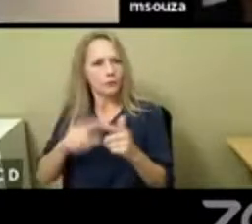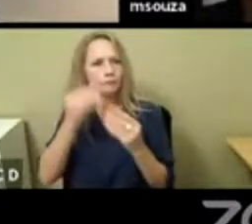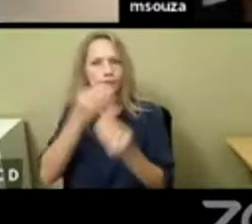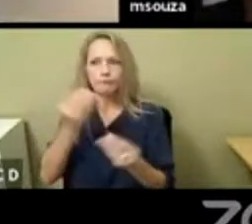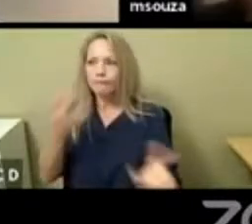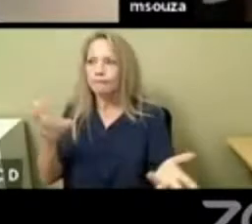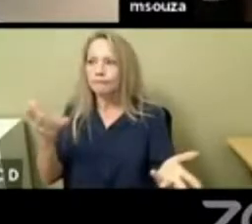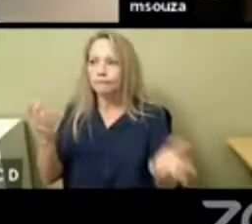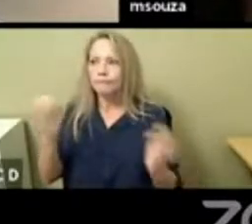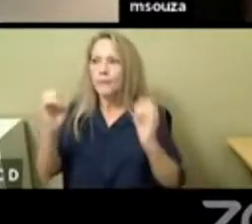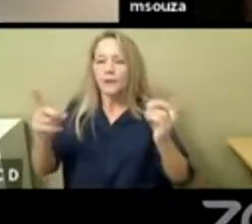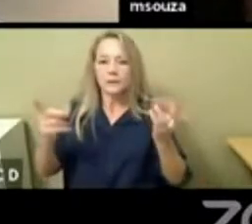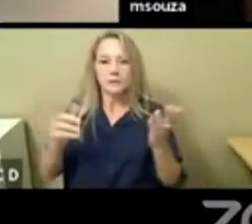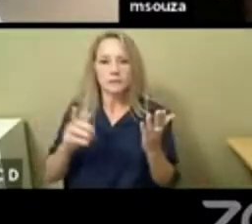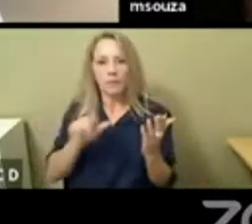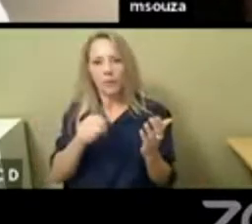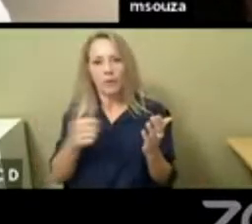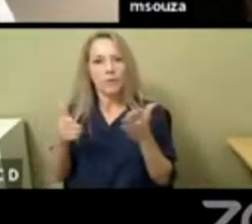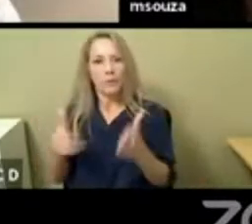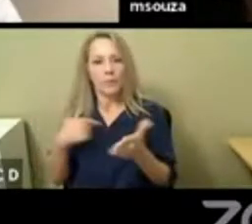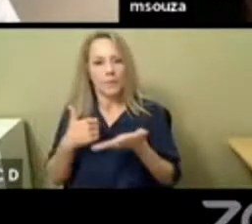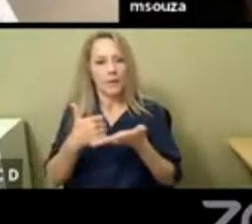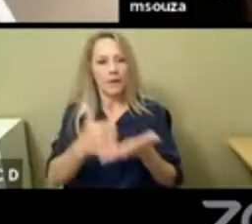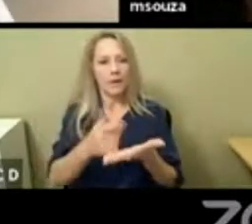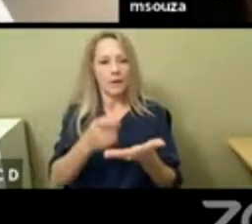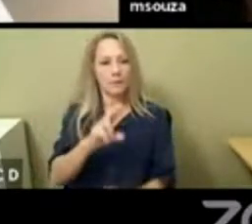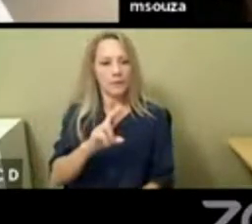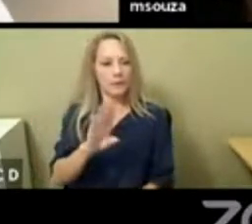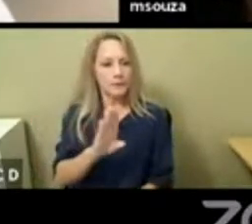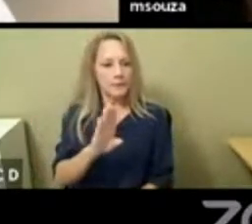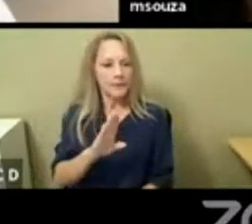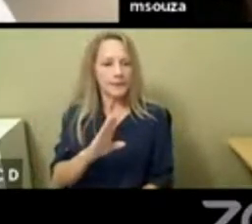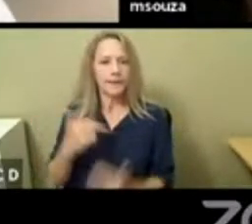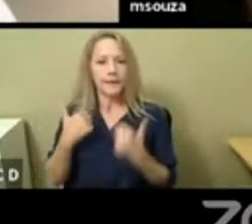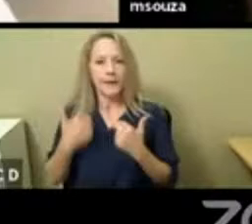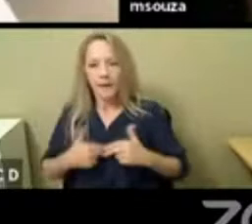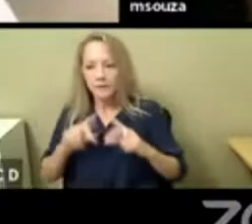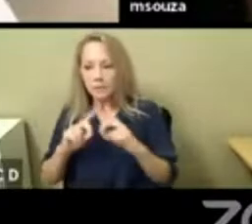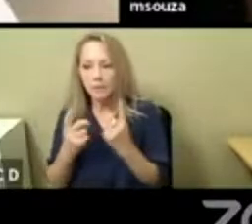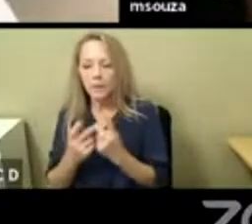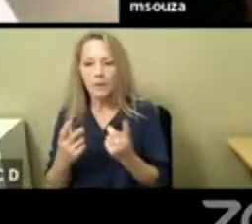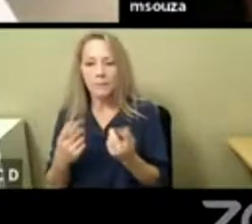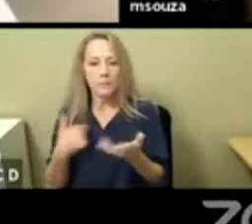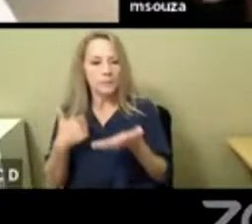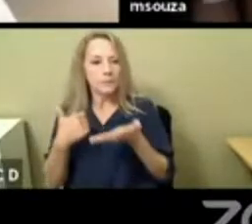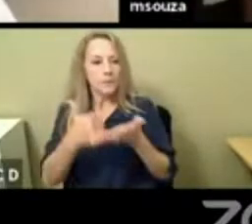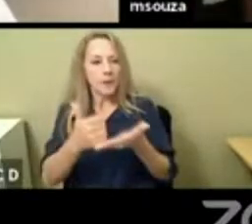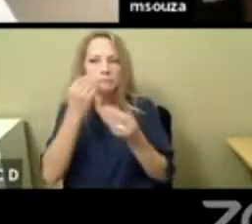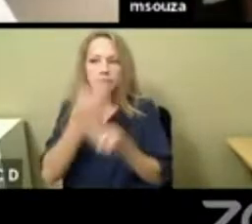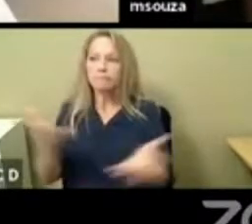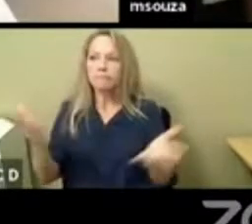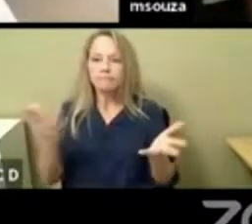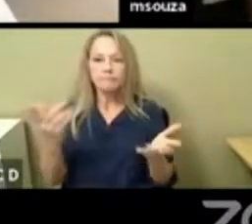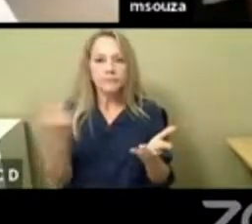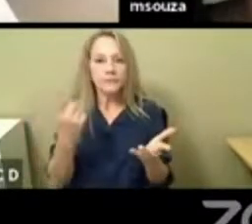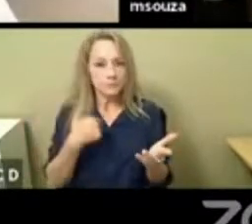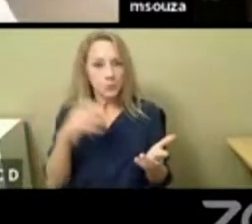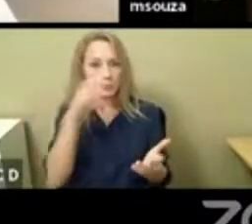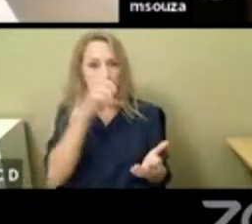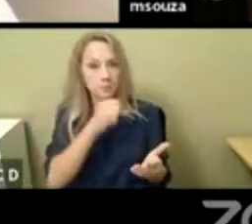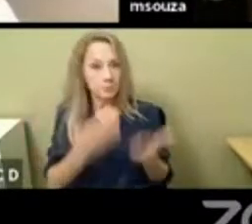tried, so that we can help Dr. B, we can help the health department as a board, something that we're missing that you